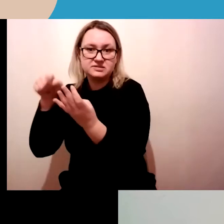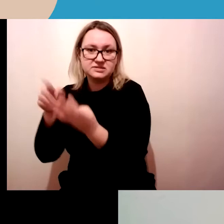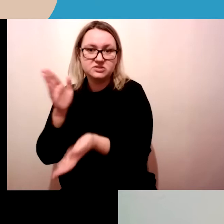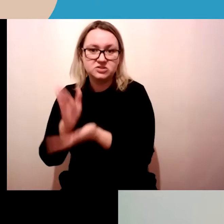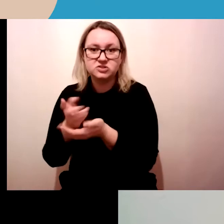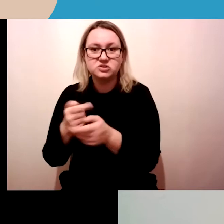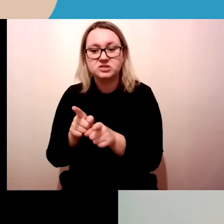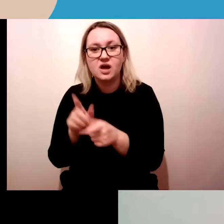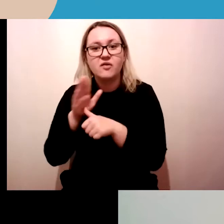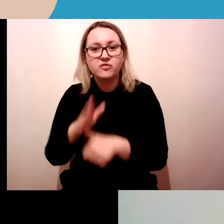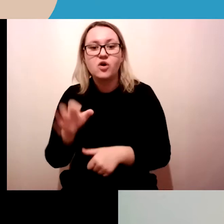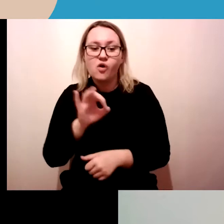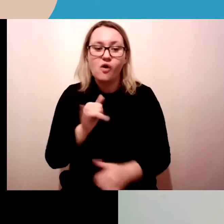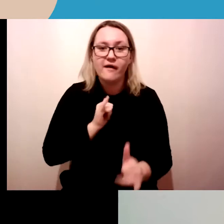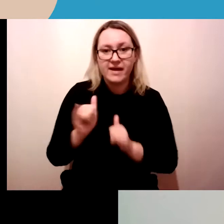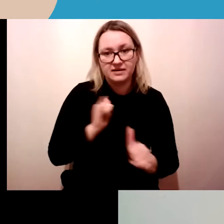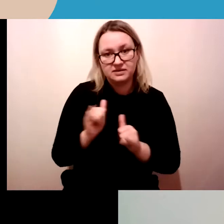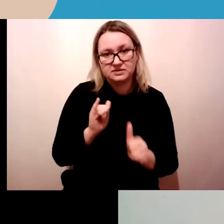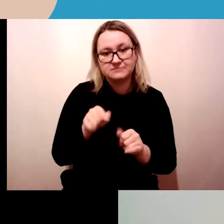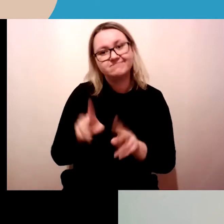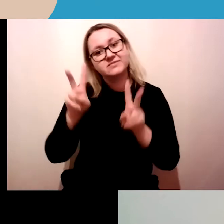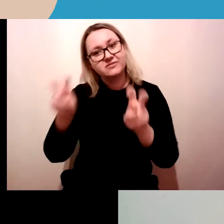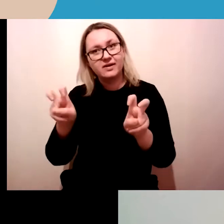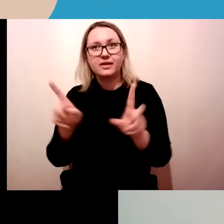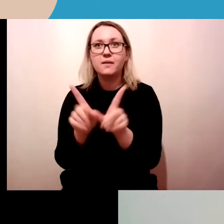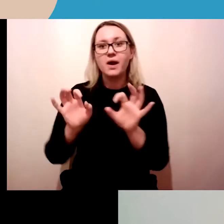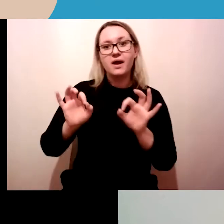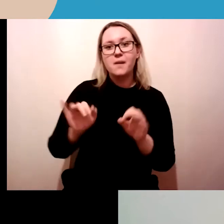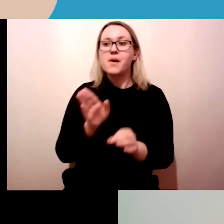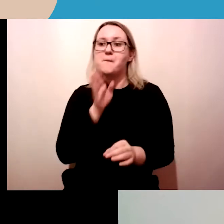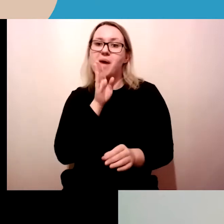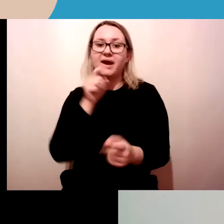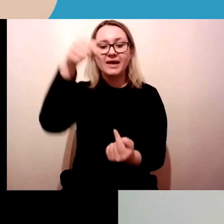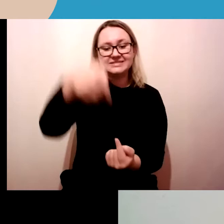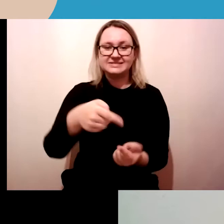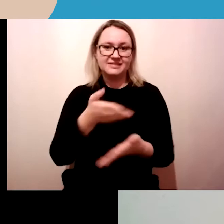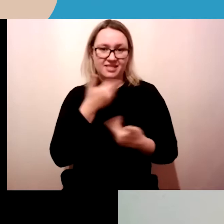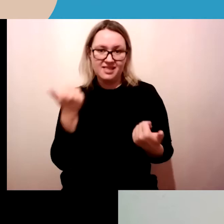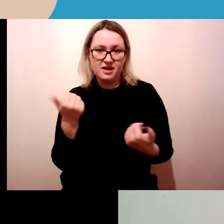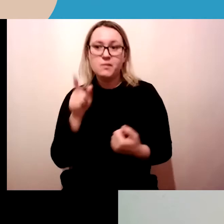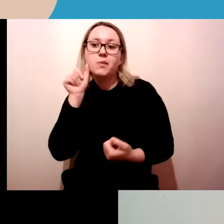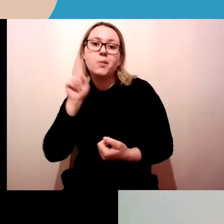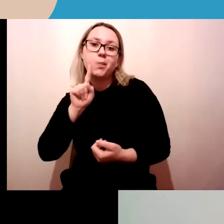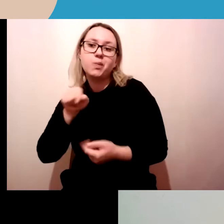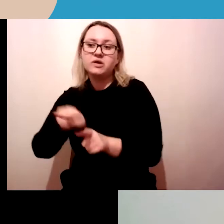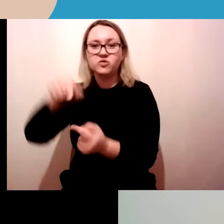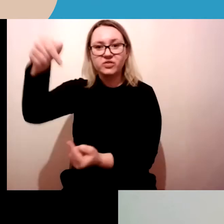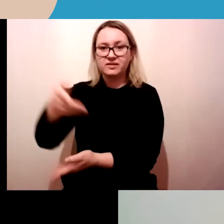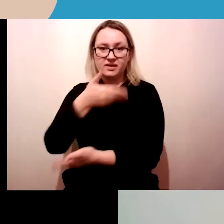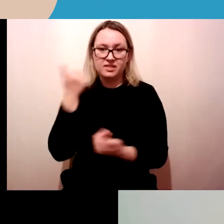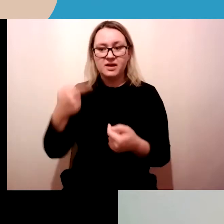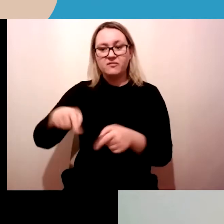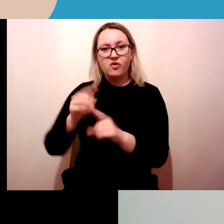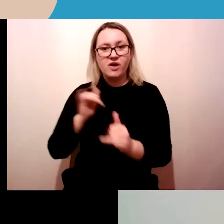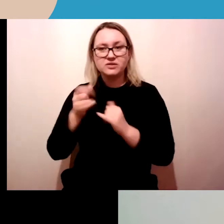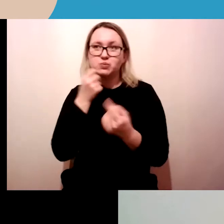of their sexual orientation. Every 4th child was exposed to bullying because of